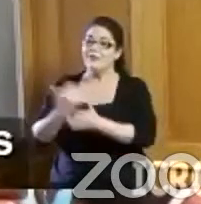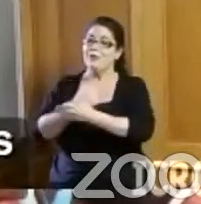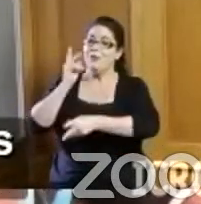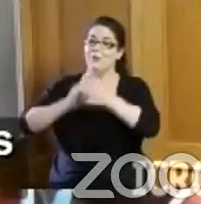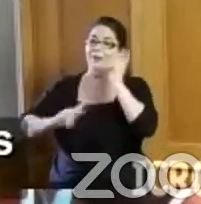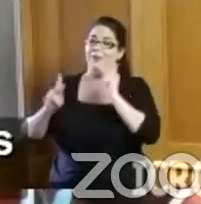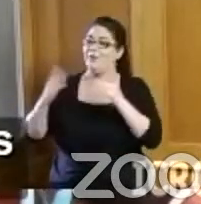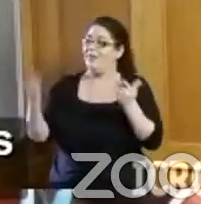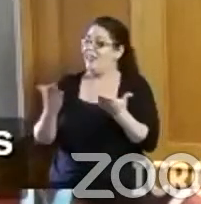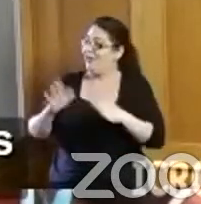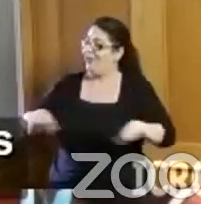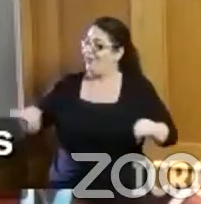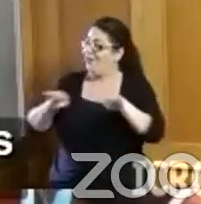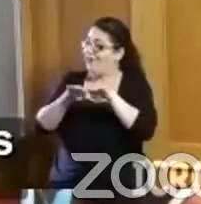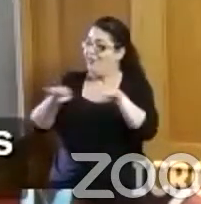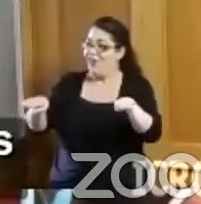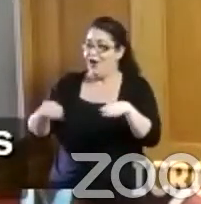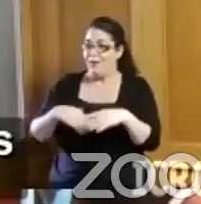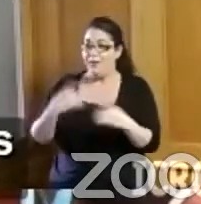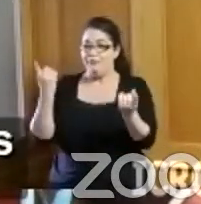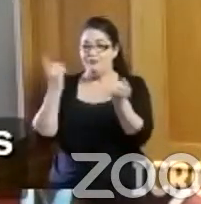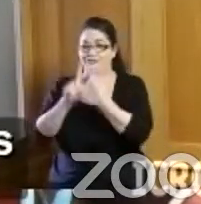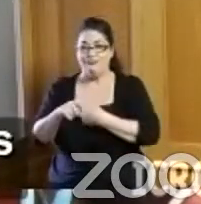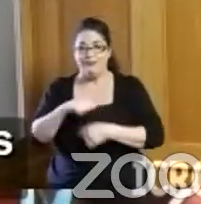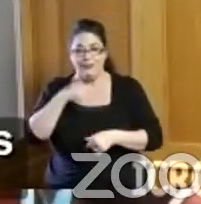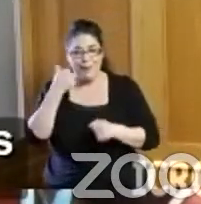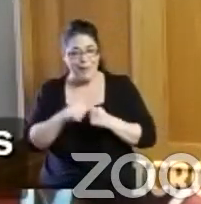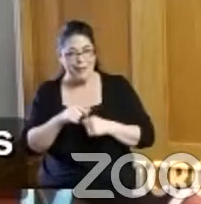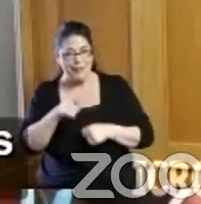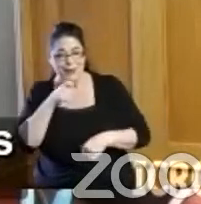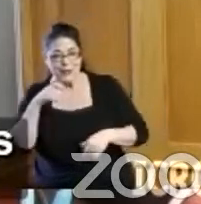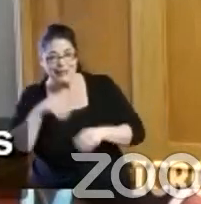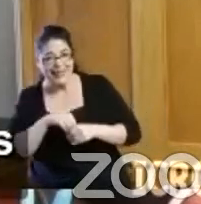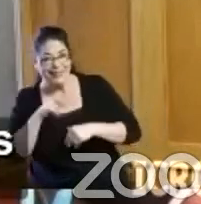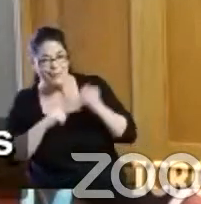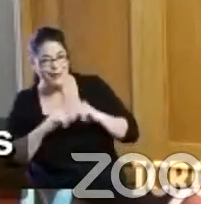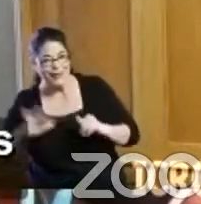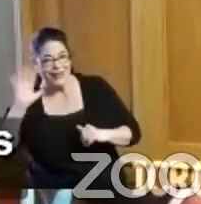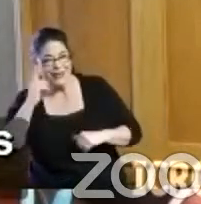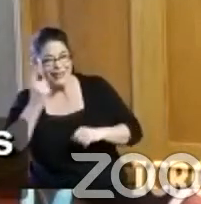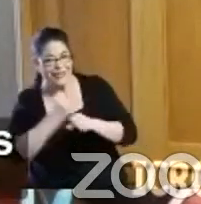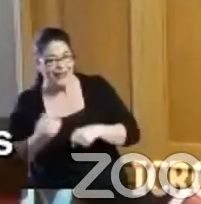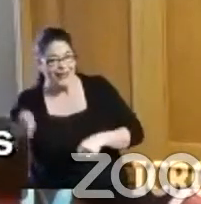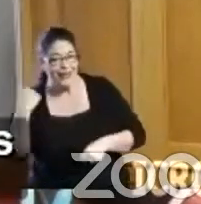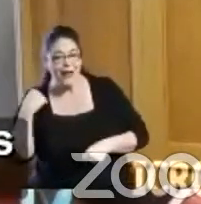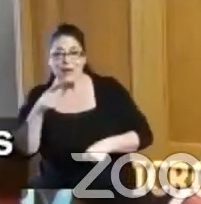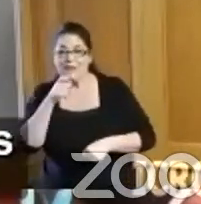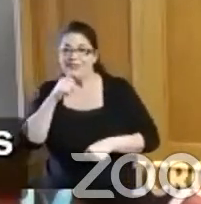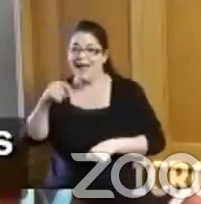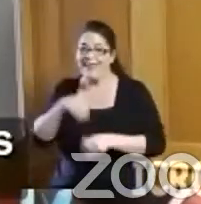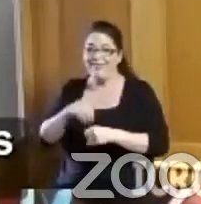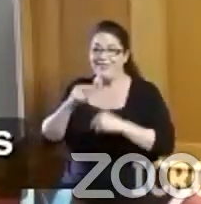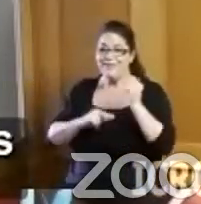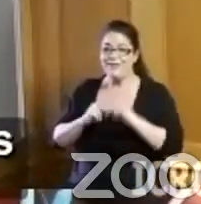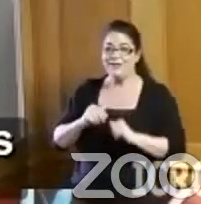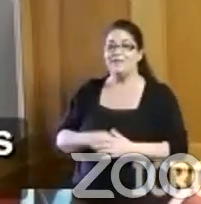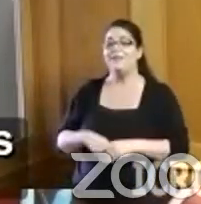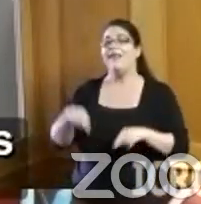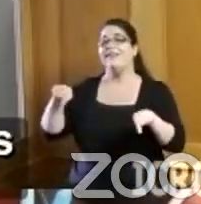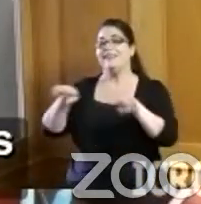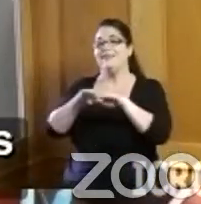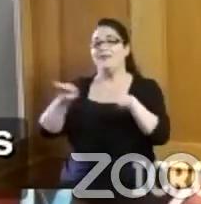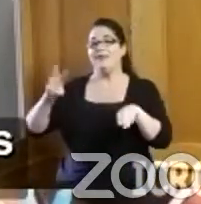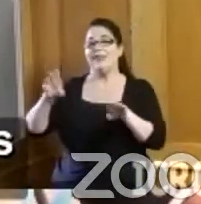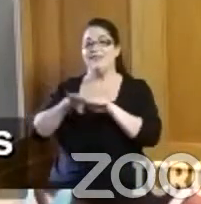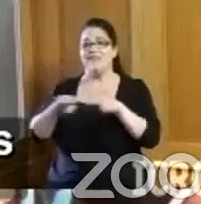we probably could pass for having worked here before, because we just can't remember who was in the building and who wasn't over a year ago. Up on this particular floor,